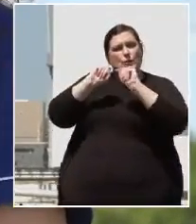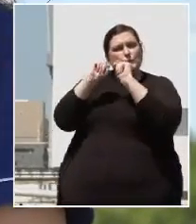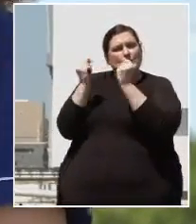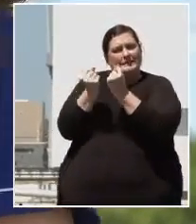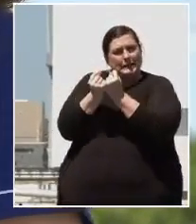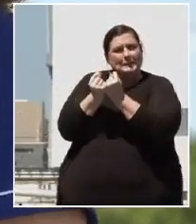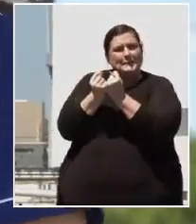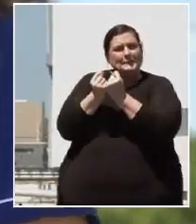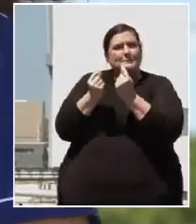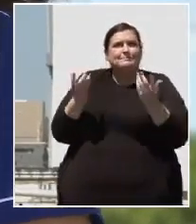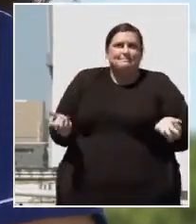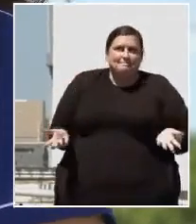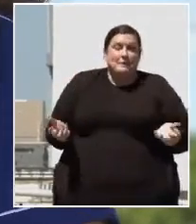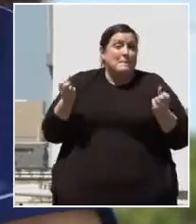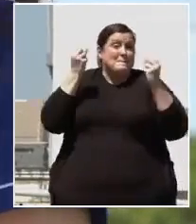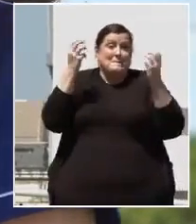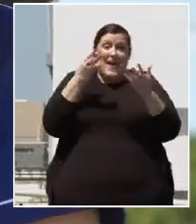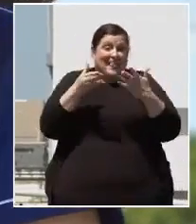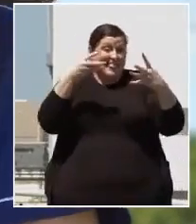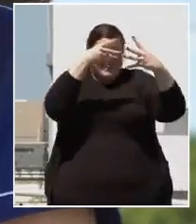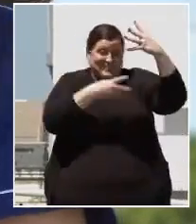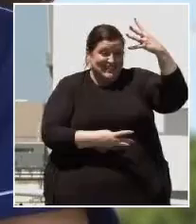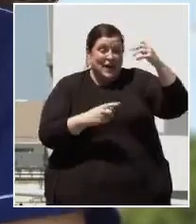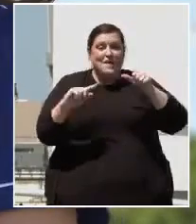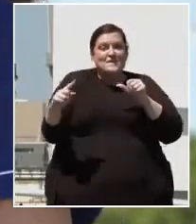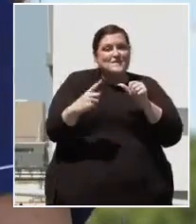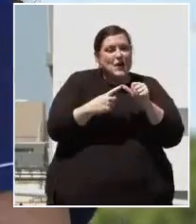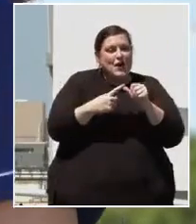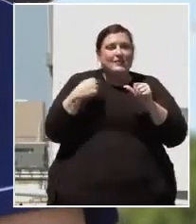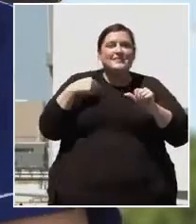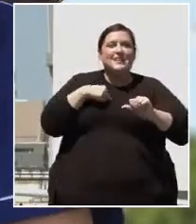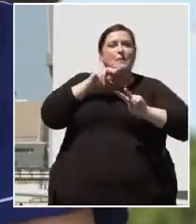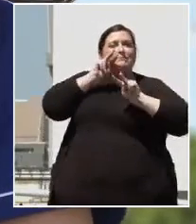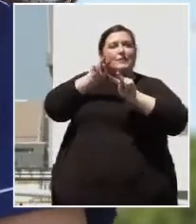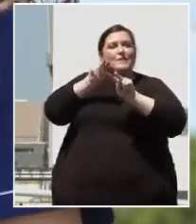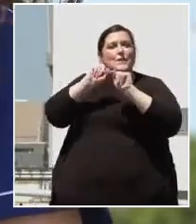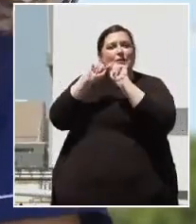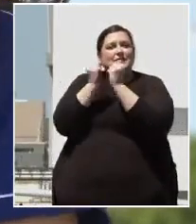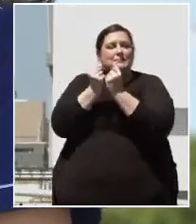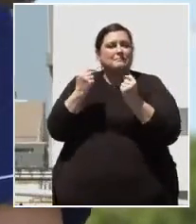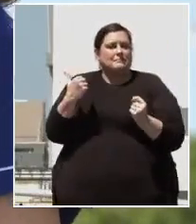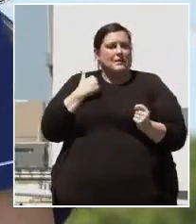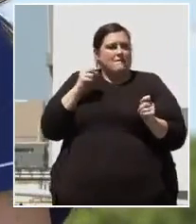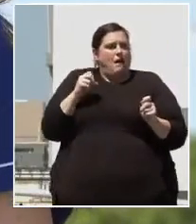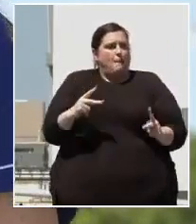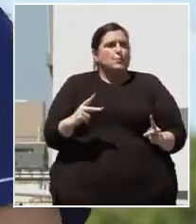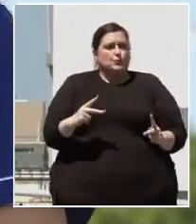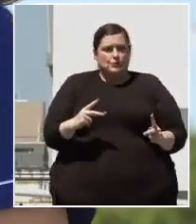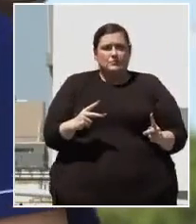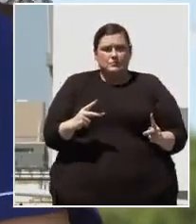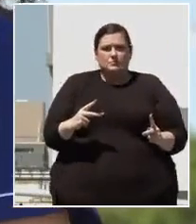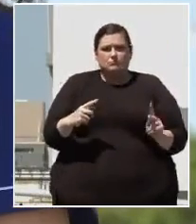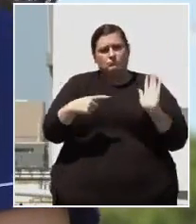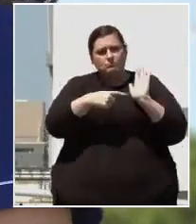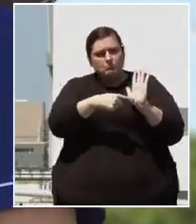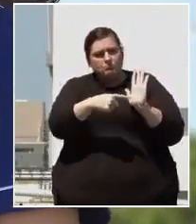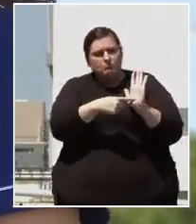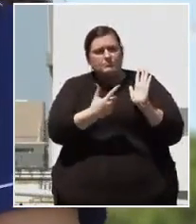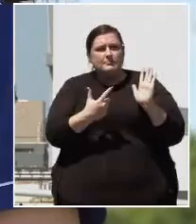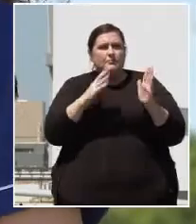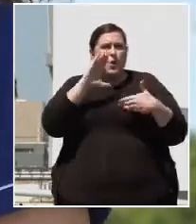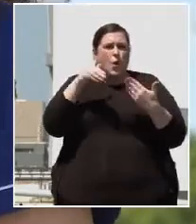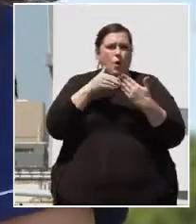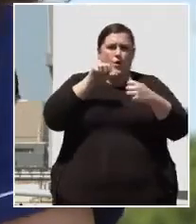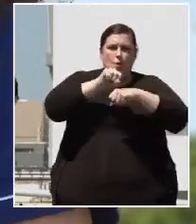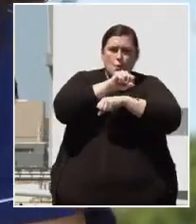team there's there's a bunch of things so the first one is I'm looking forward to our team having an opportunity to demonstrate